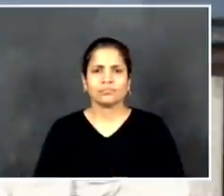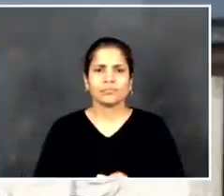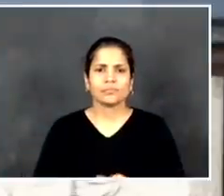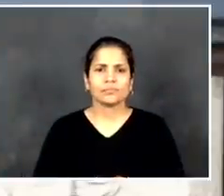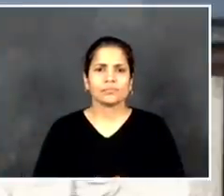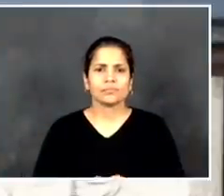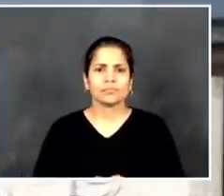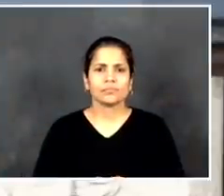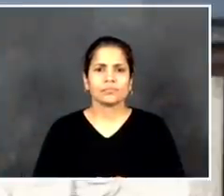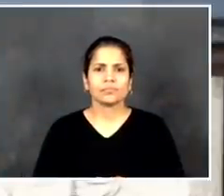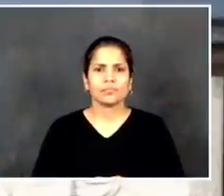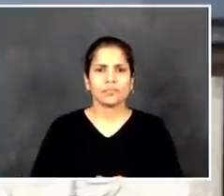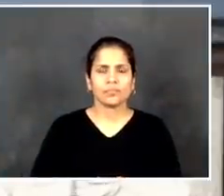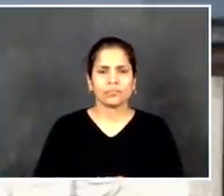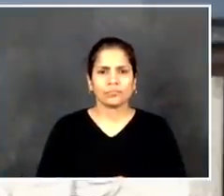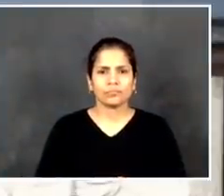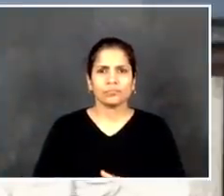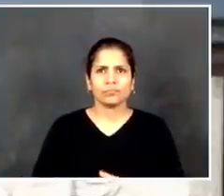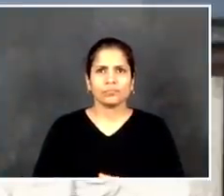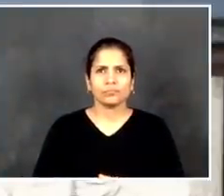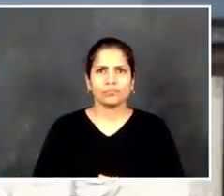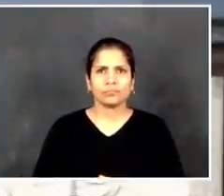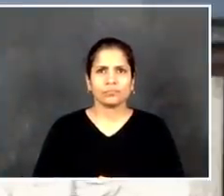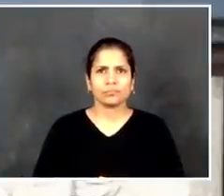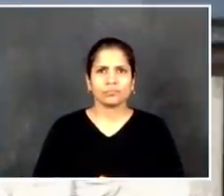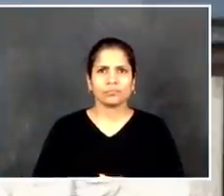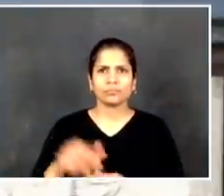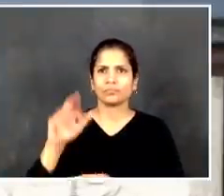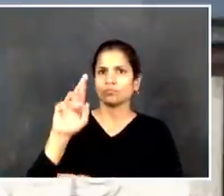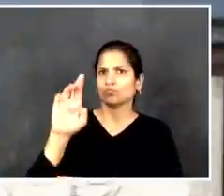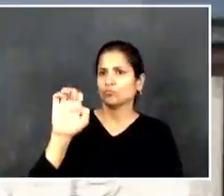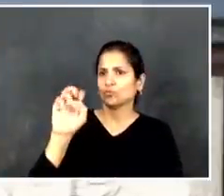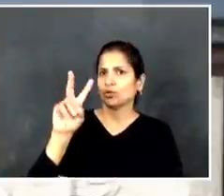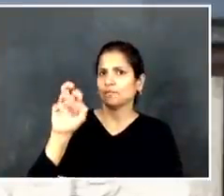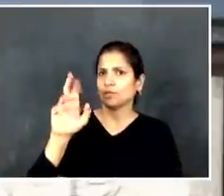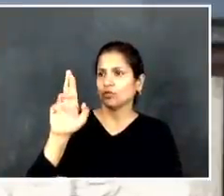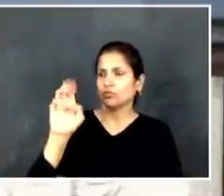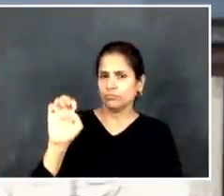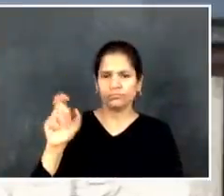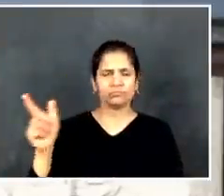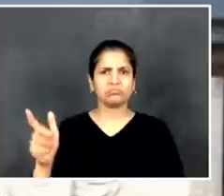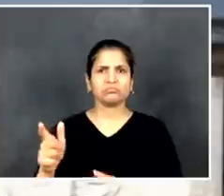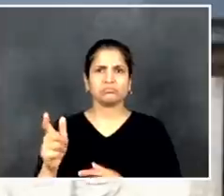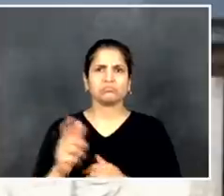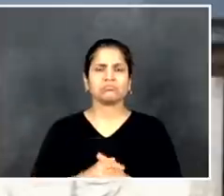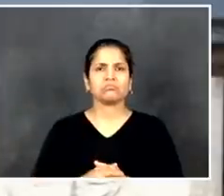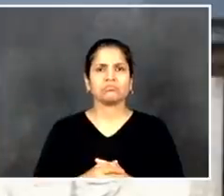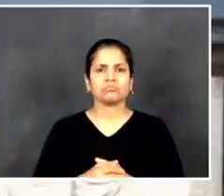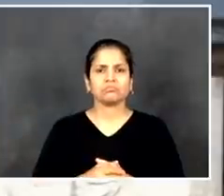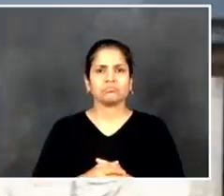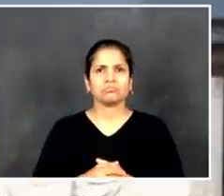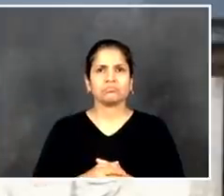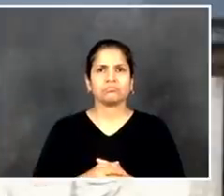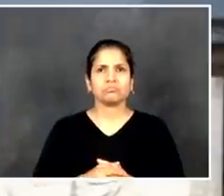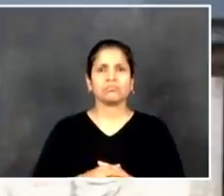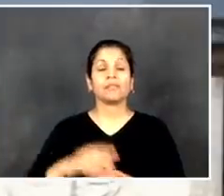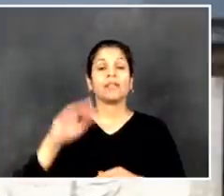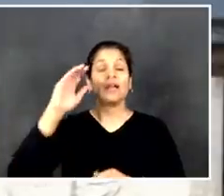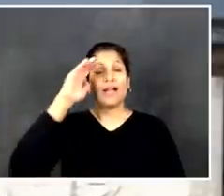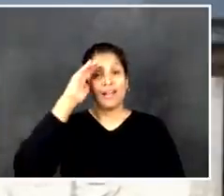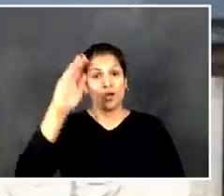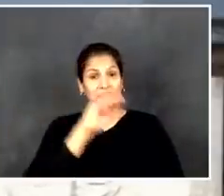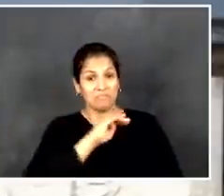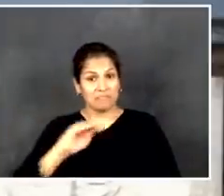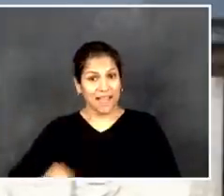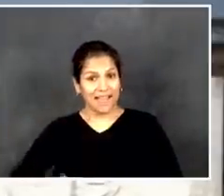Next, we have Ruvain from Homodia. Hi, Mr. Mayor. While the state has banned